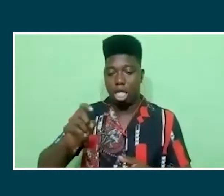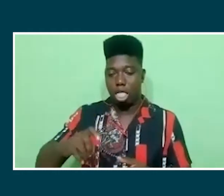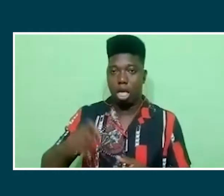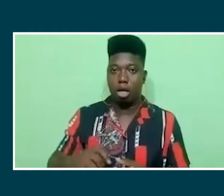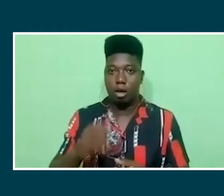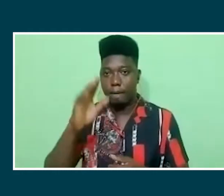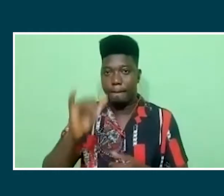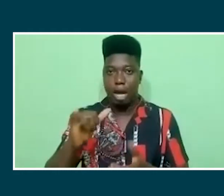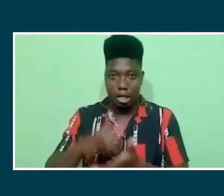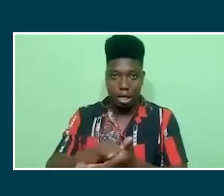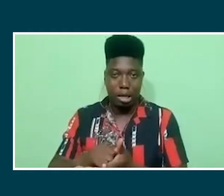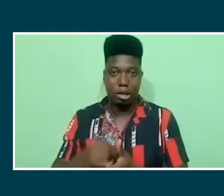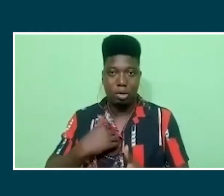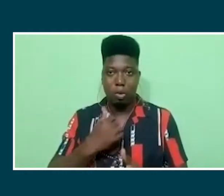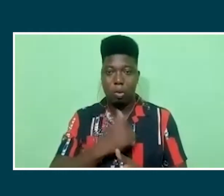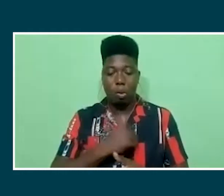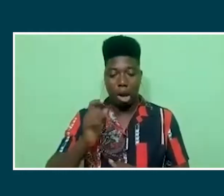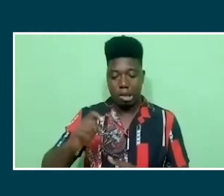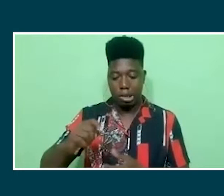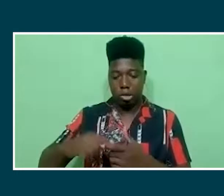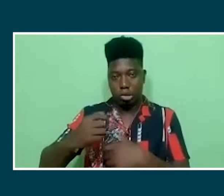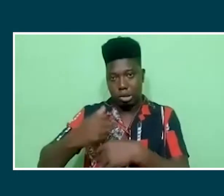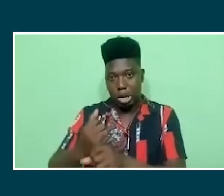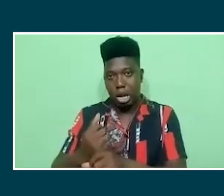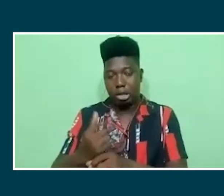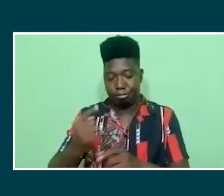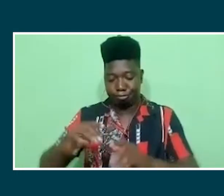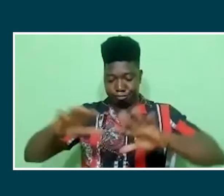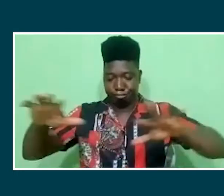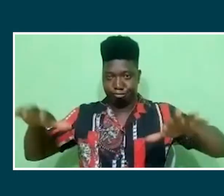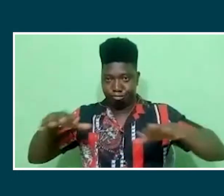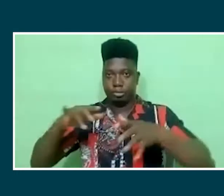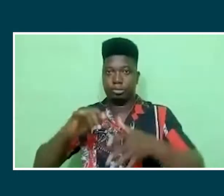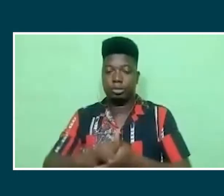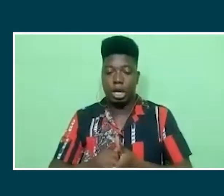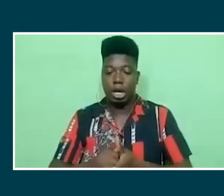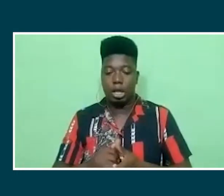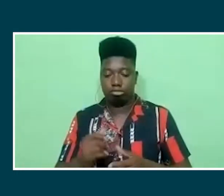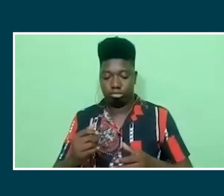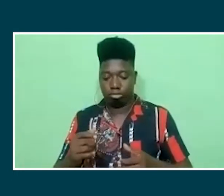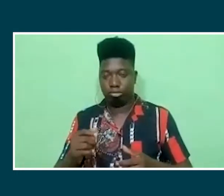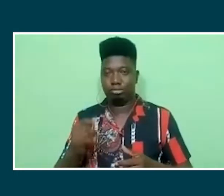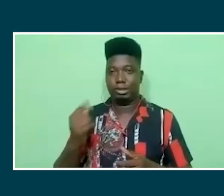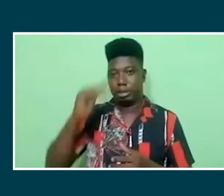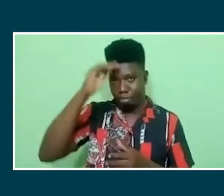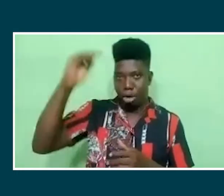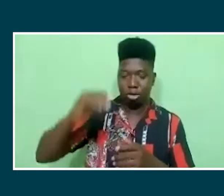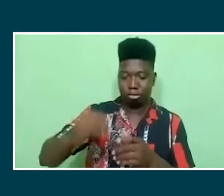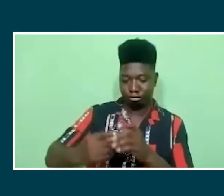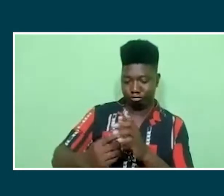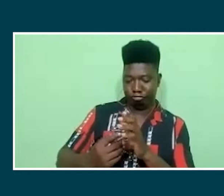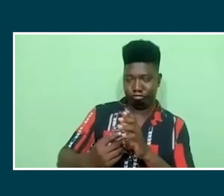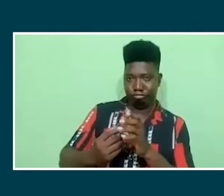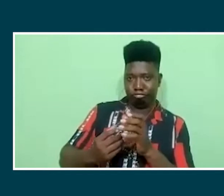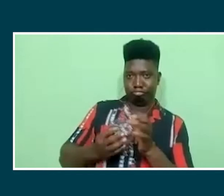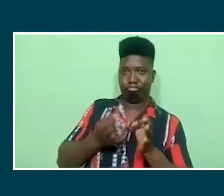we need to create a platform where they will need to express their vulnerability. You get the point. But now, if